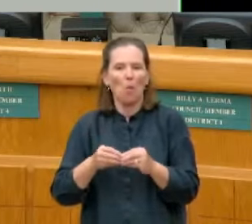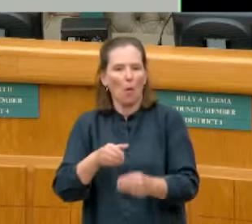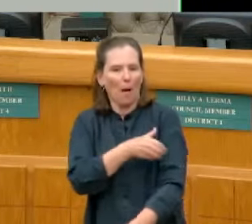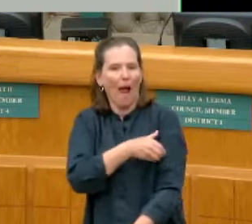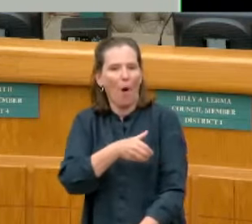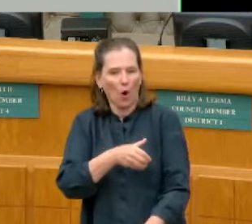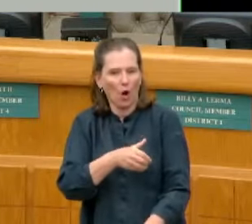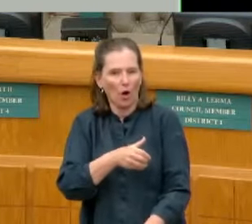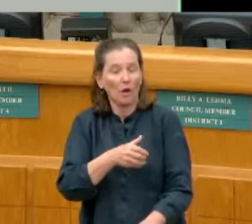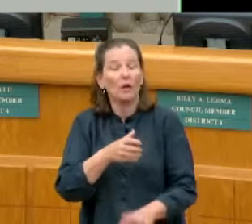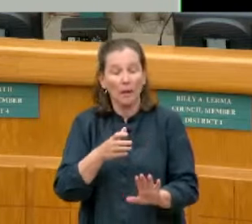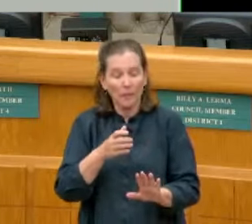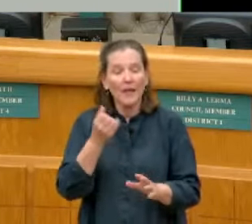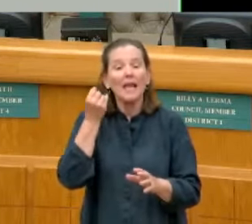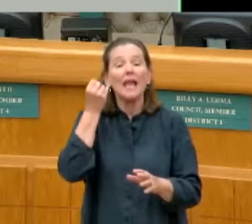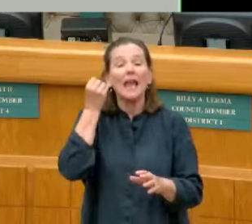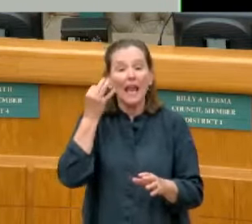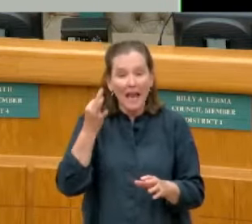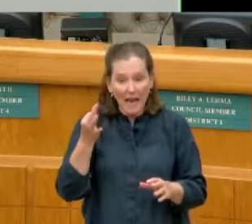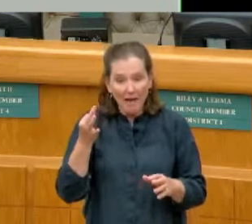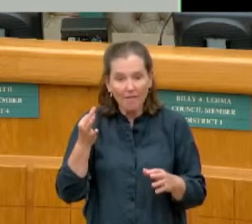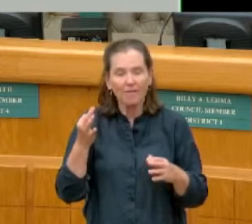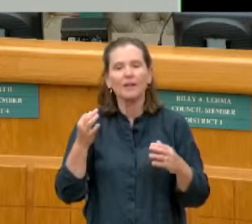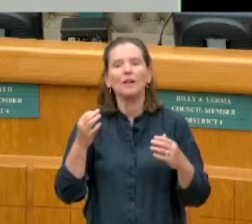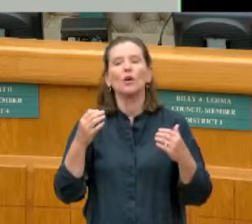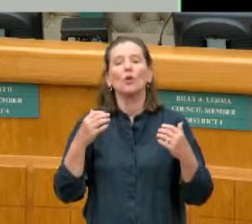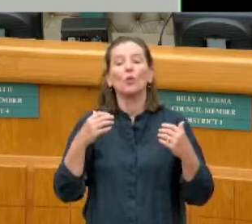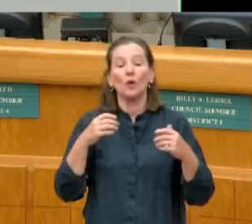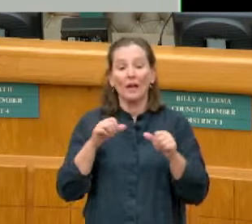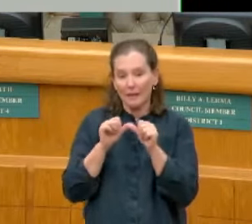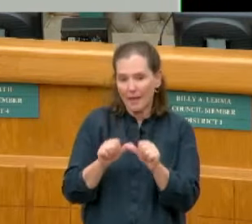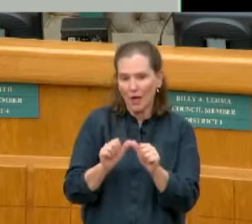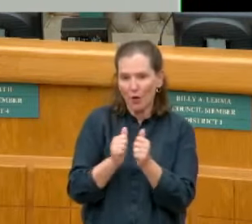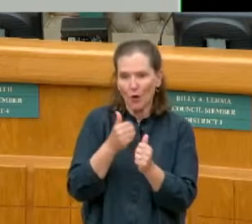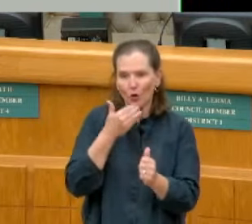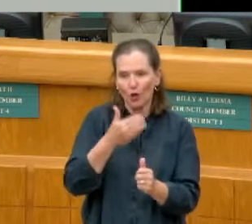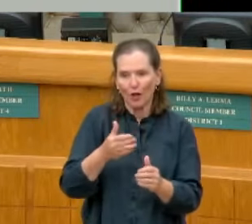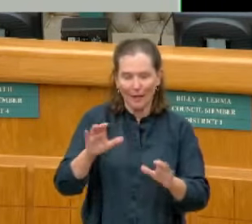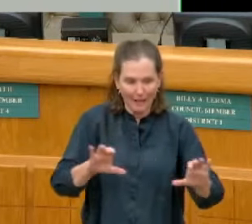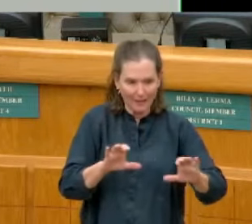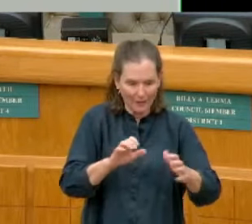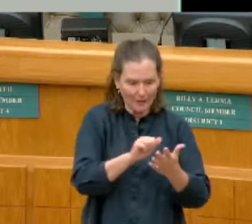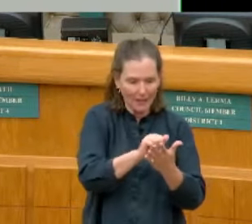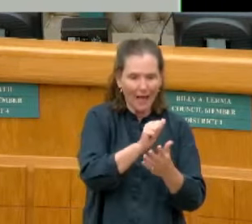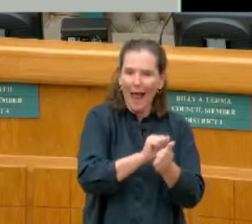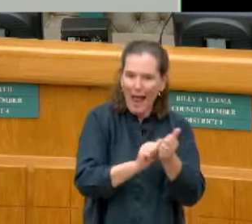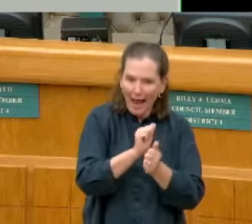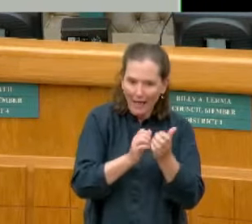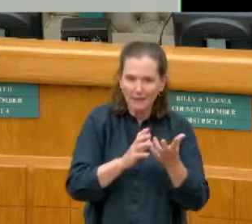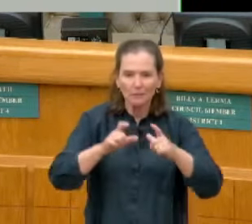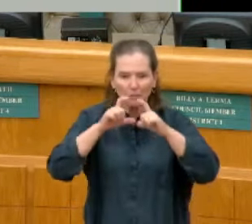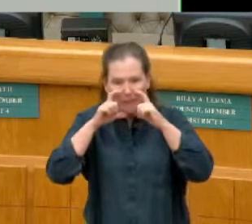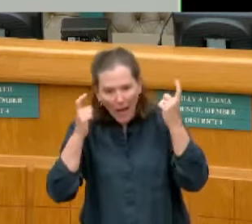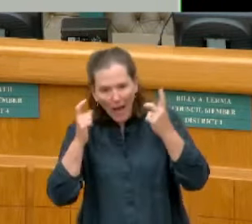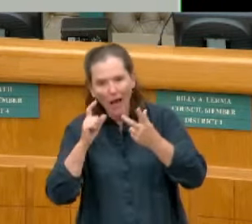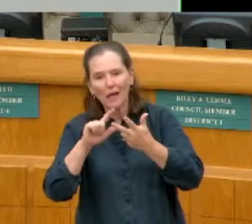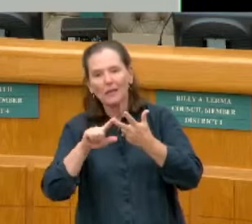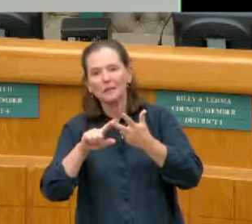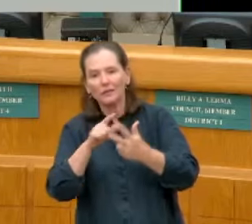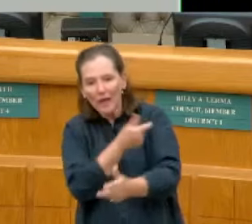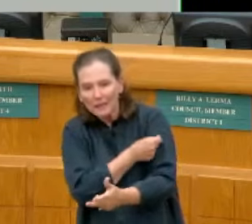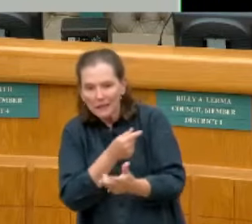keep the wave thin, and it won't have a lot of power. But if our vigilance wanes and we kind of let off the masking and some of the other